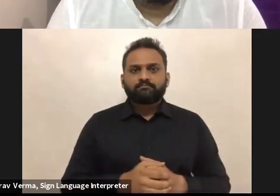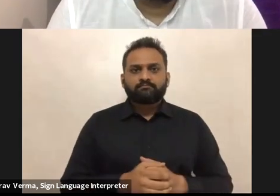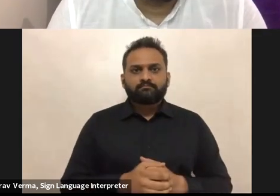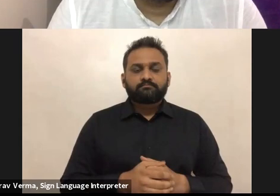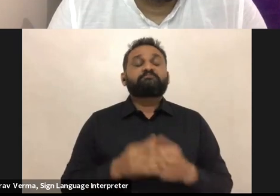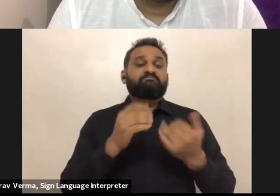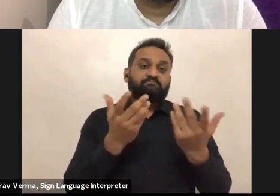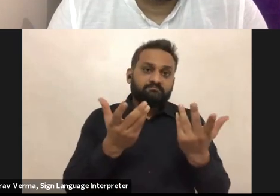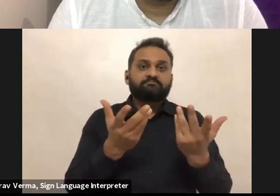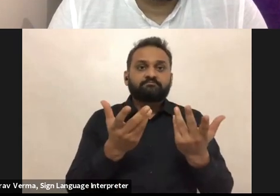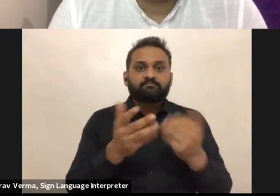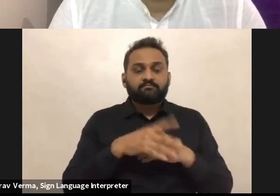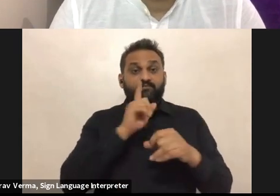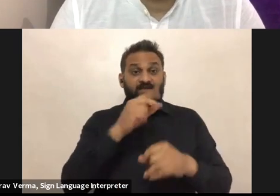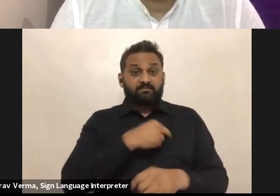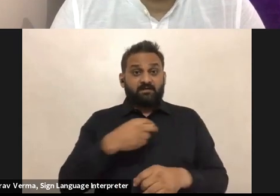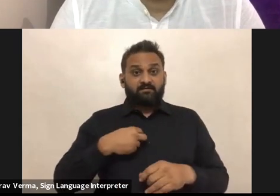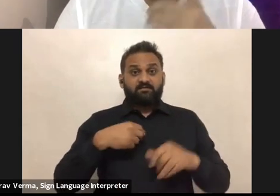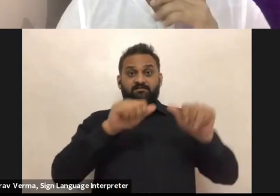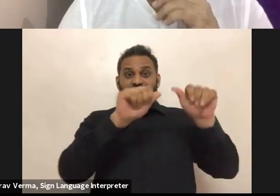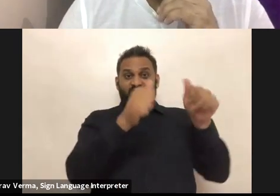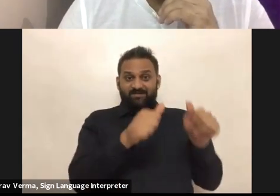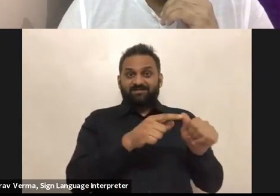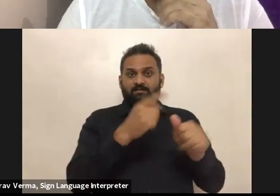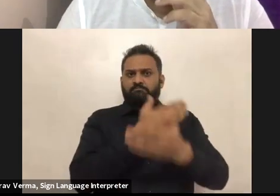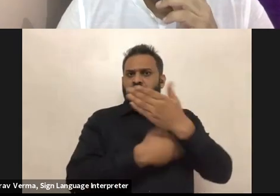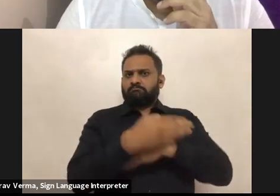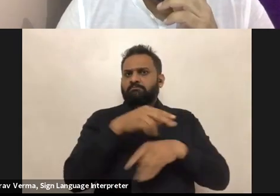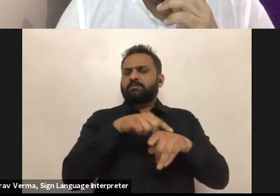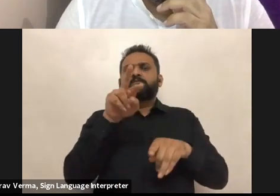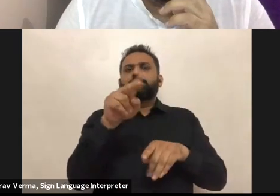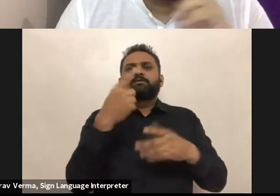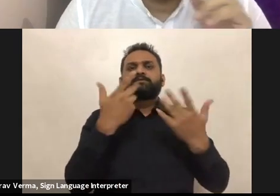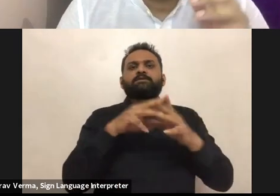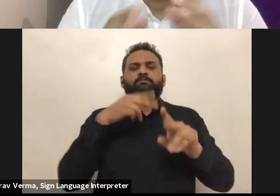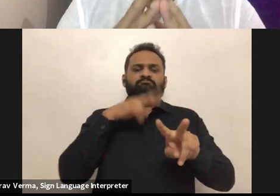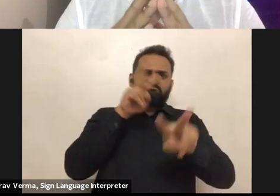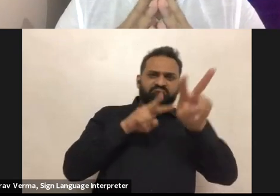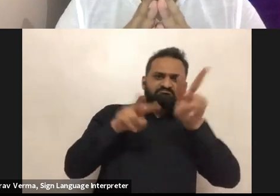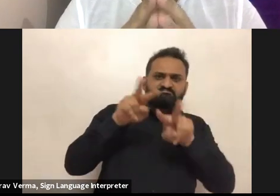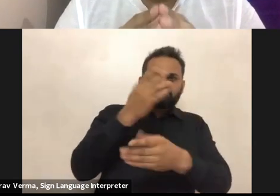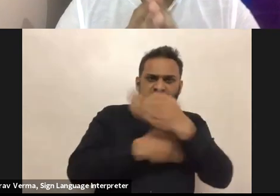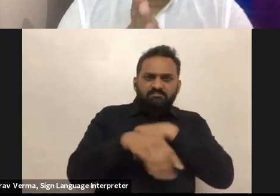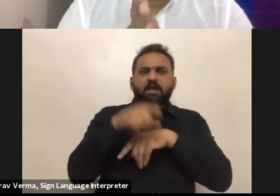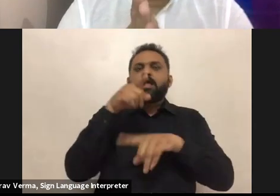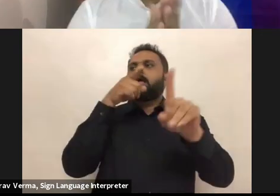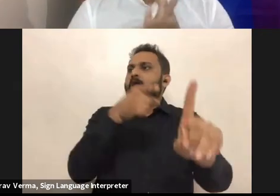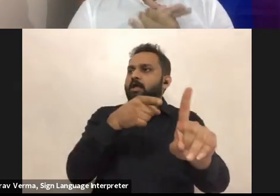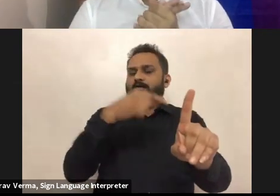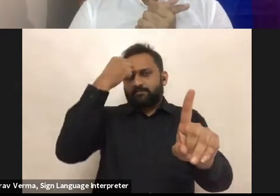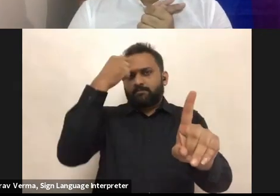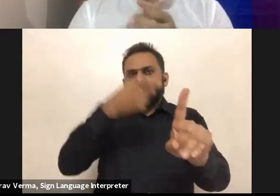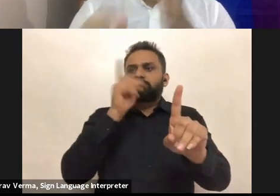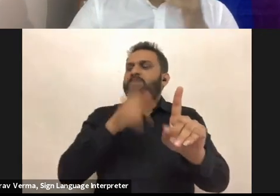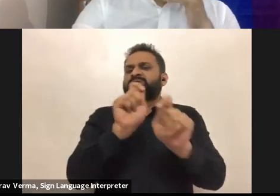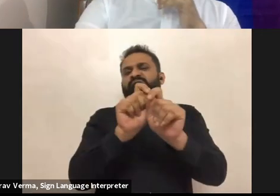just the medical model of disability is basically like looking at the disability as the problem which needs to be fixed,